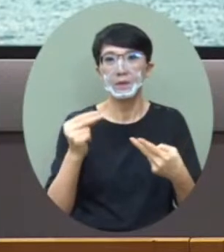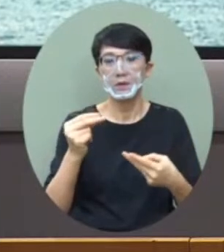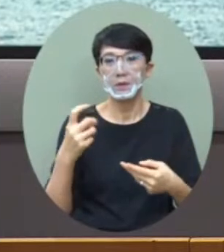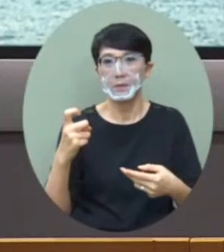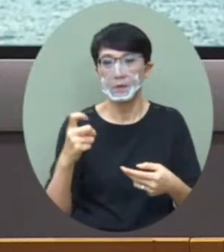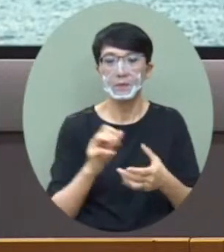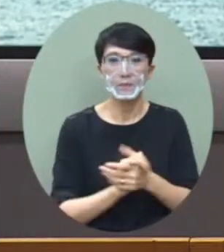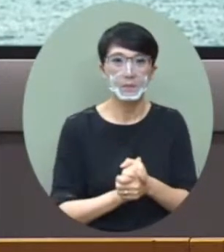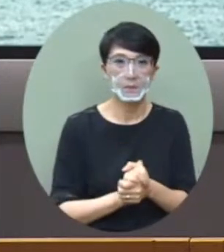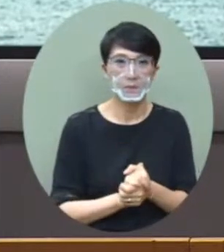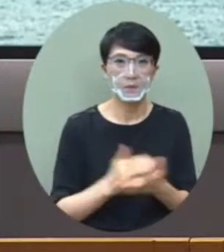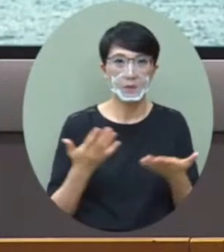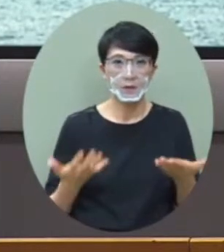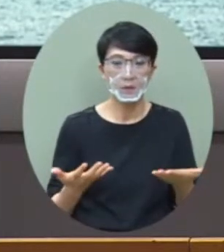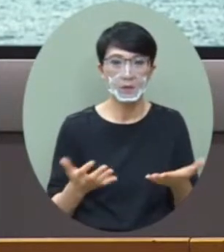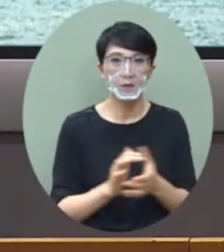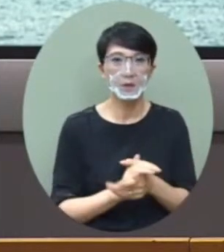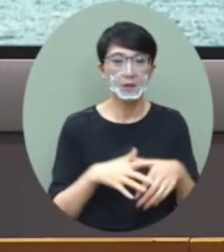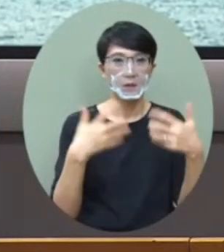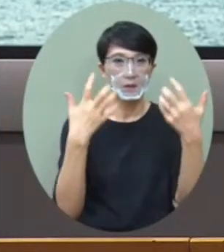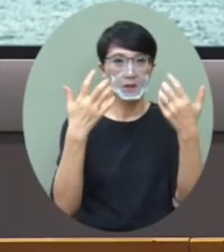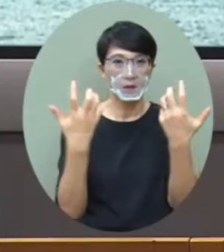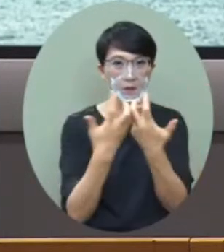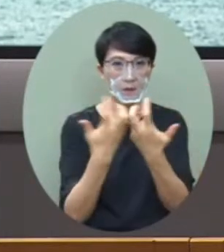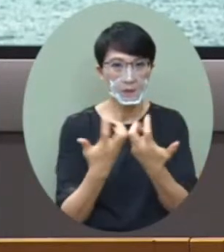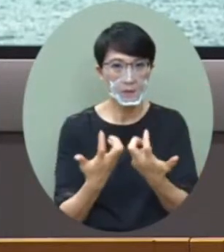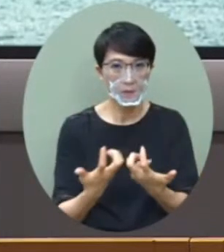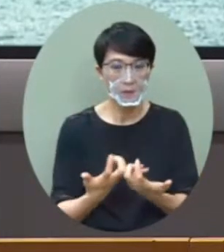give 29,272 cases.